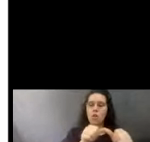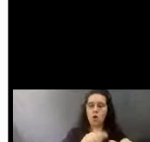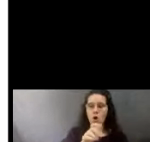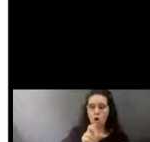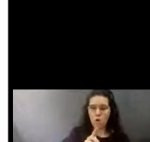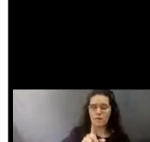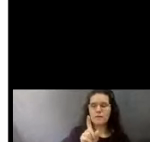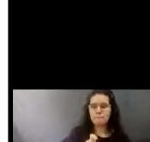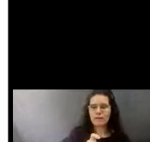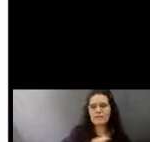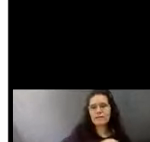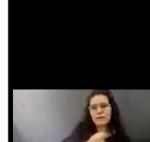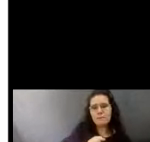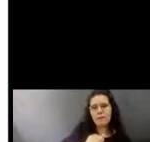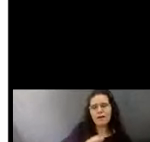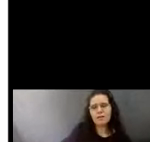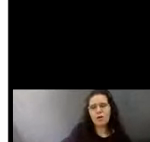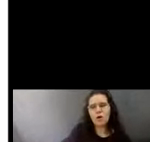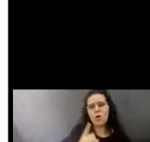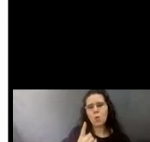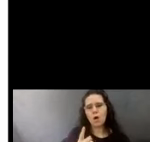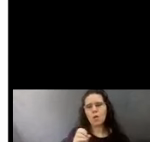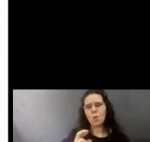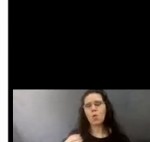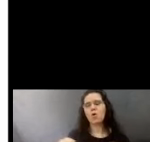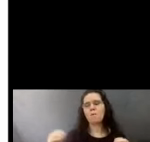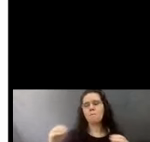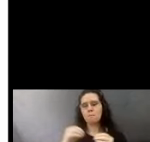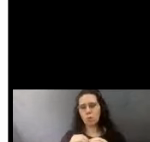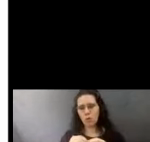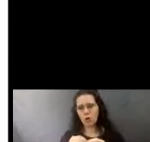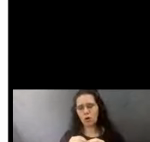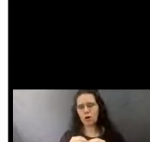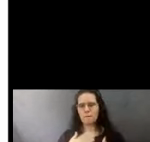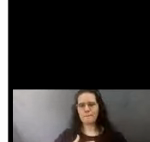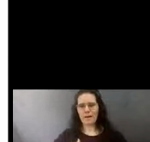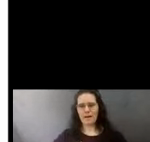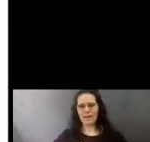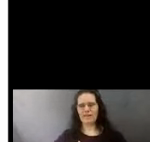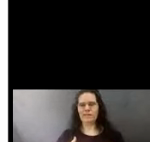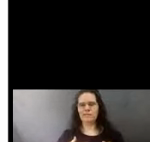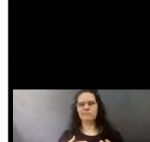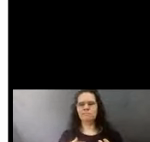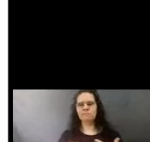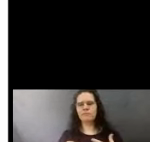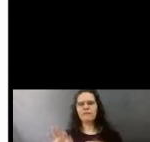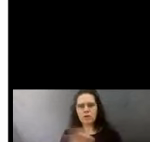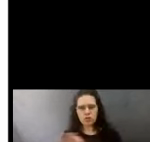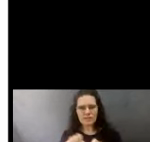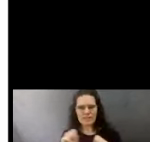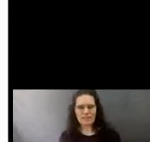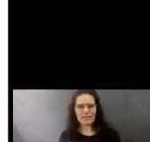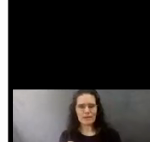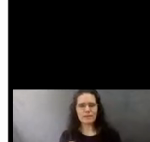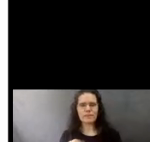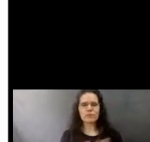systems. So it constitutes a physical or mental impairment, that sort of first prong that Claudia and